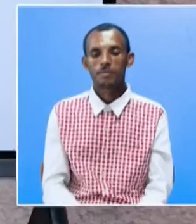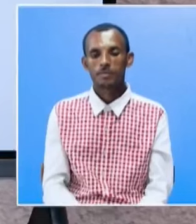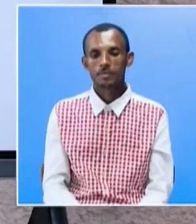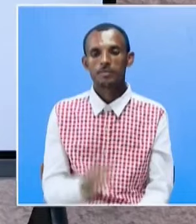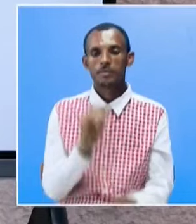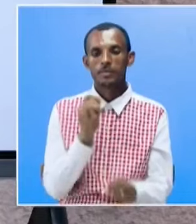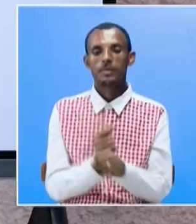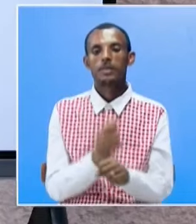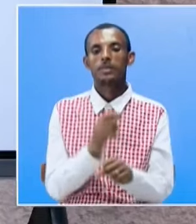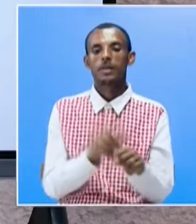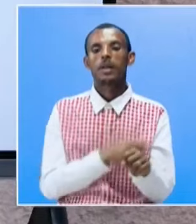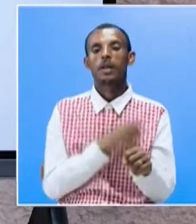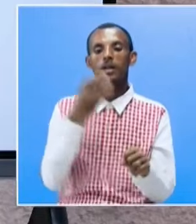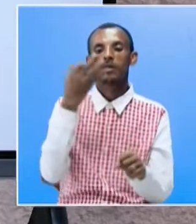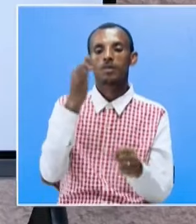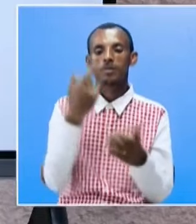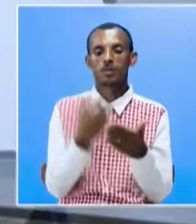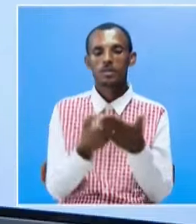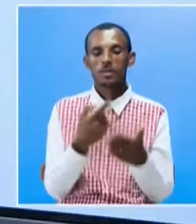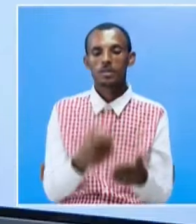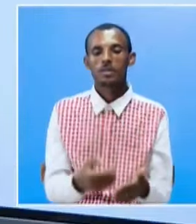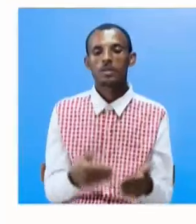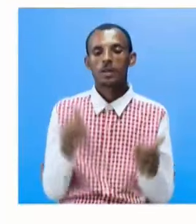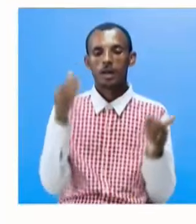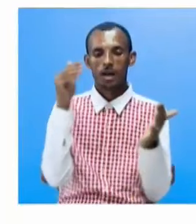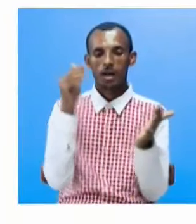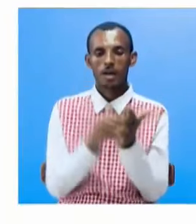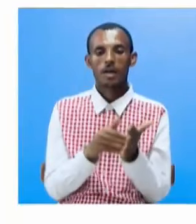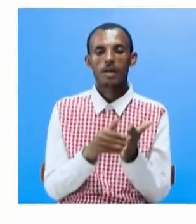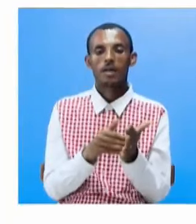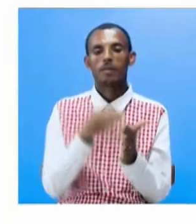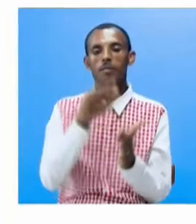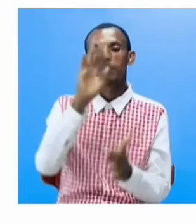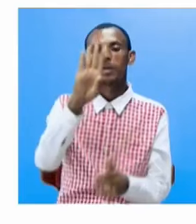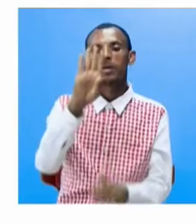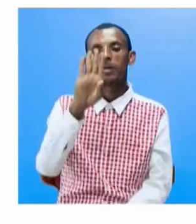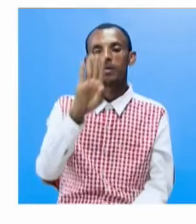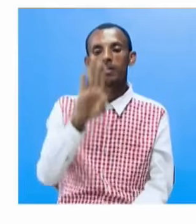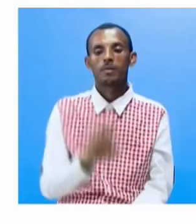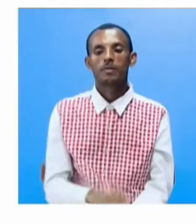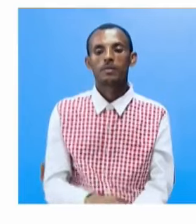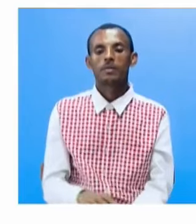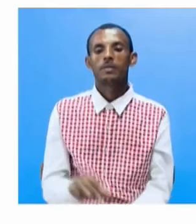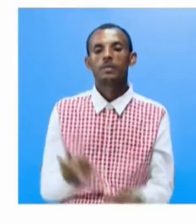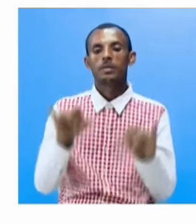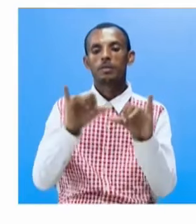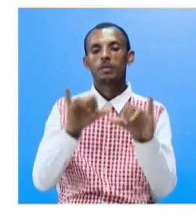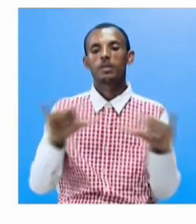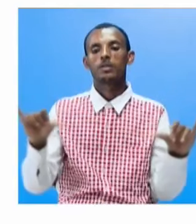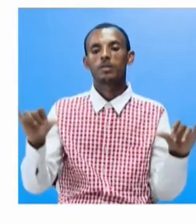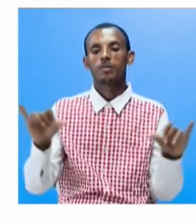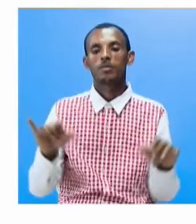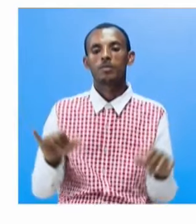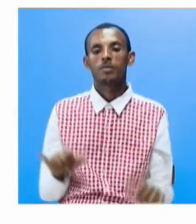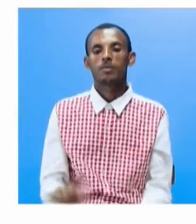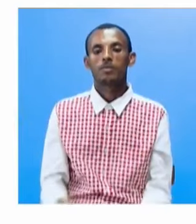Find the length of this. Again, find the measure of